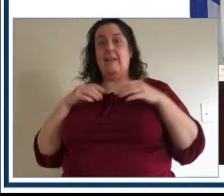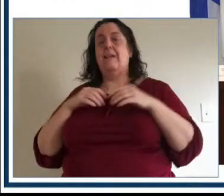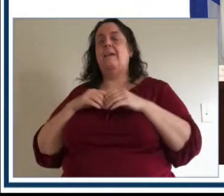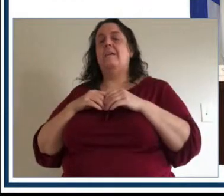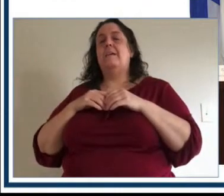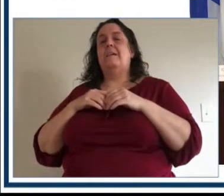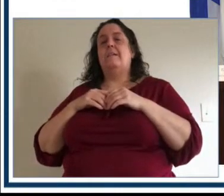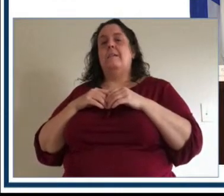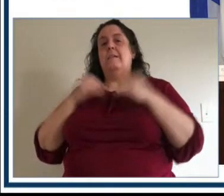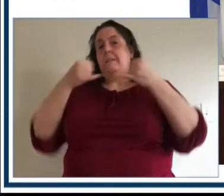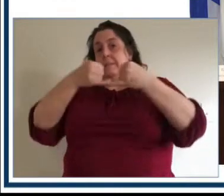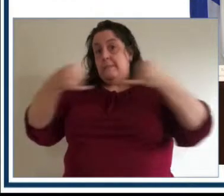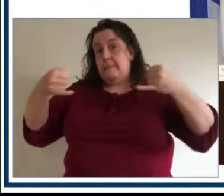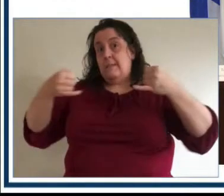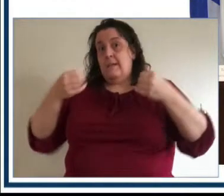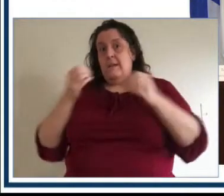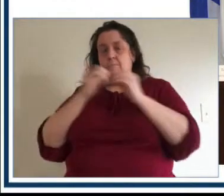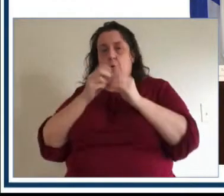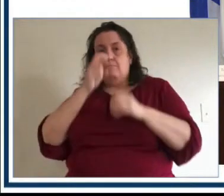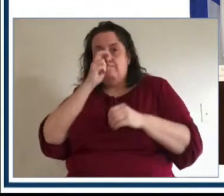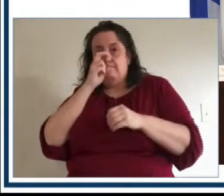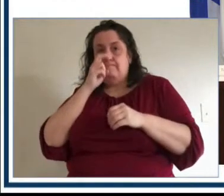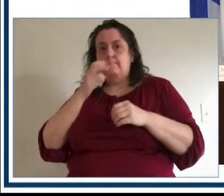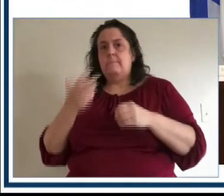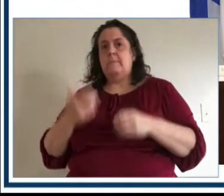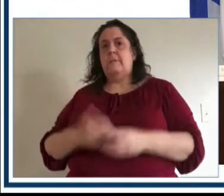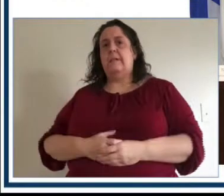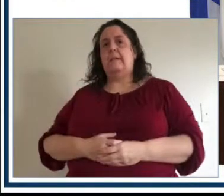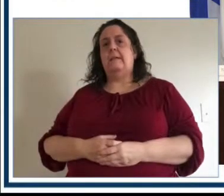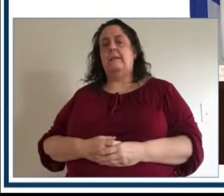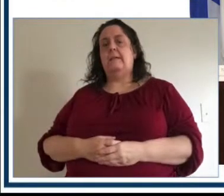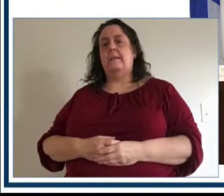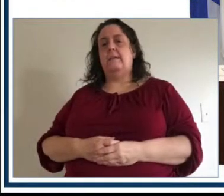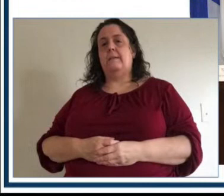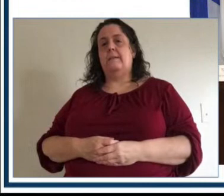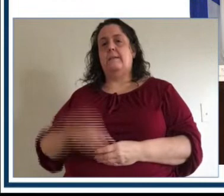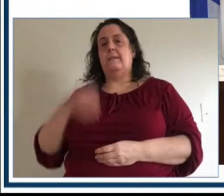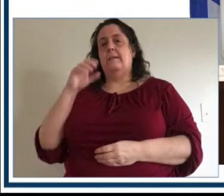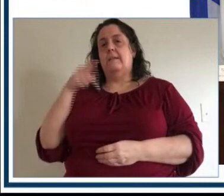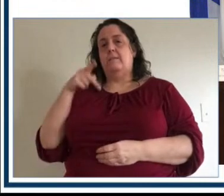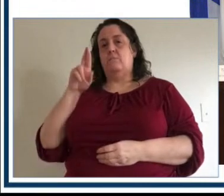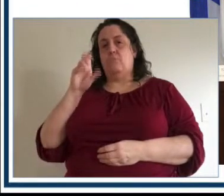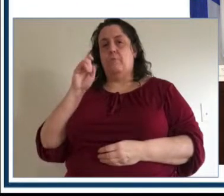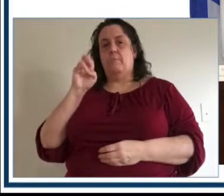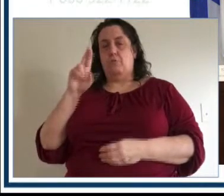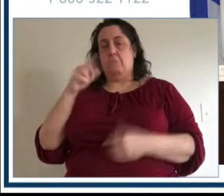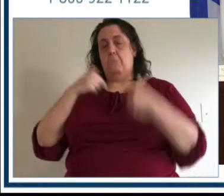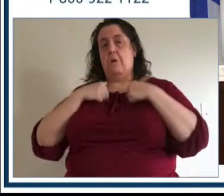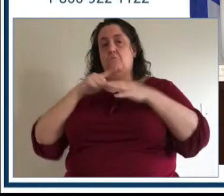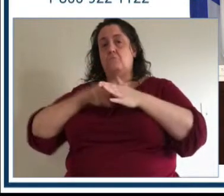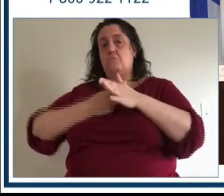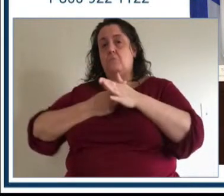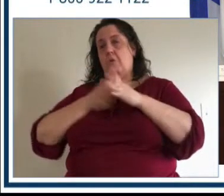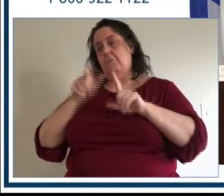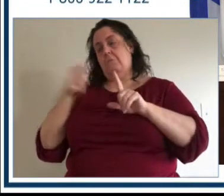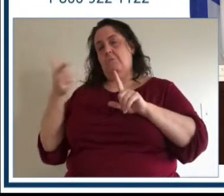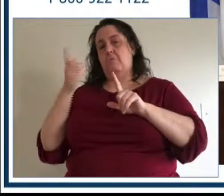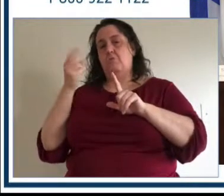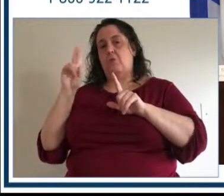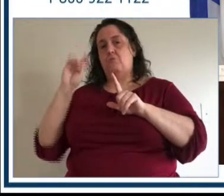boundaries? And I can maybe start, and Dr. Strang can elaborate, but no, that's not something that's being discussed right